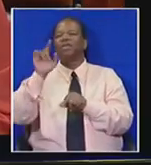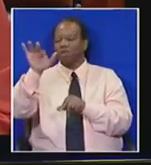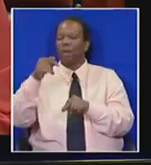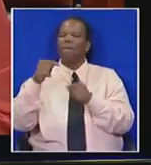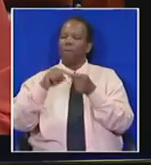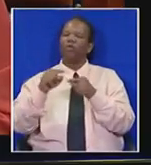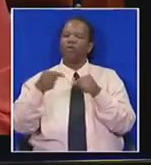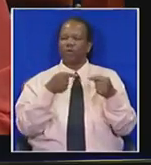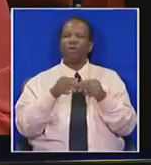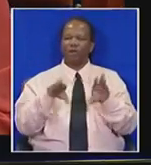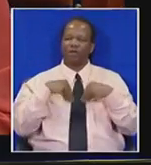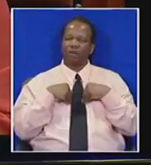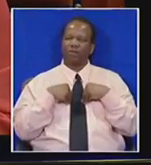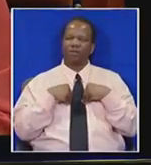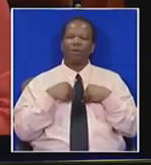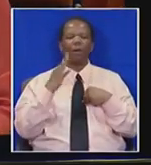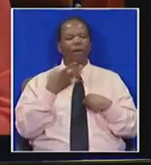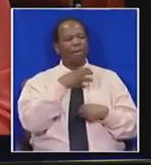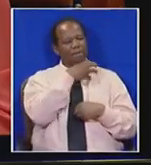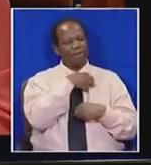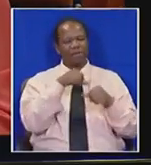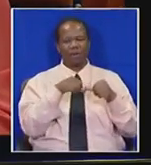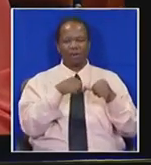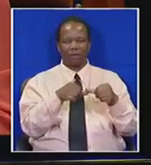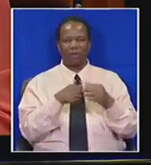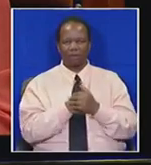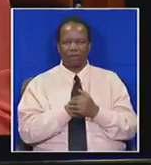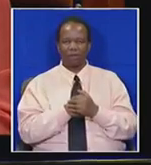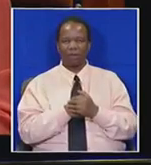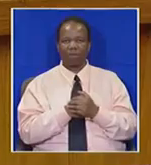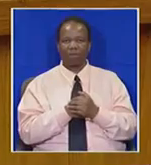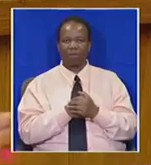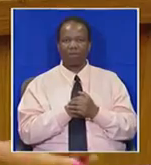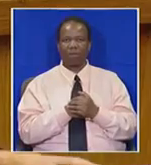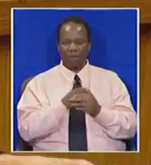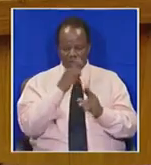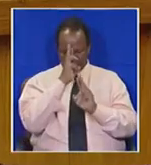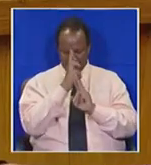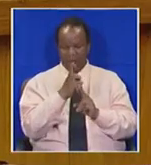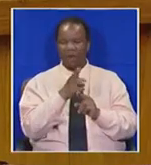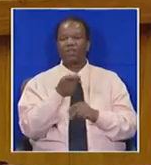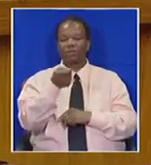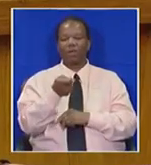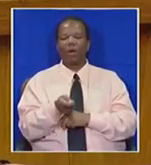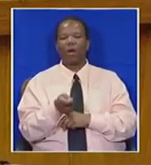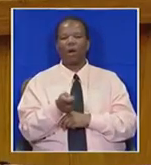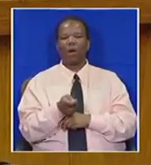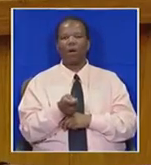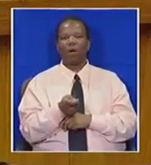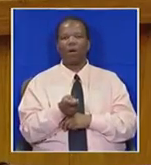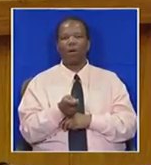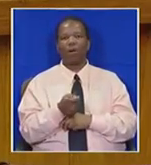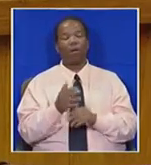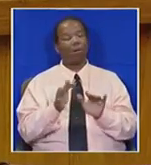taken. Honorable Minister, please proceed. My request stands, Honorable Speaker. Honorable Speaker, I find that it